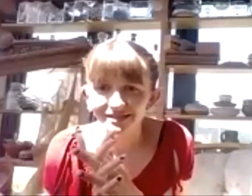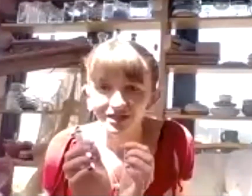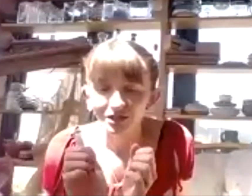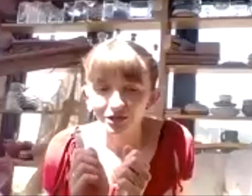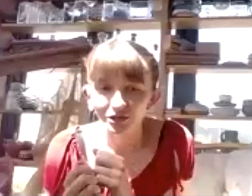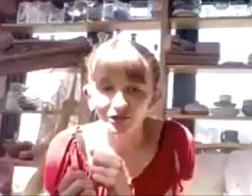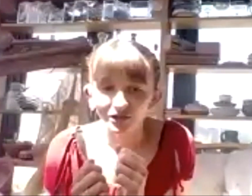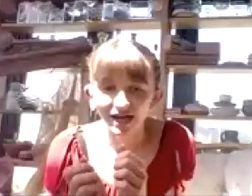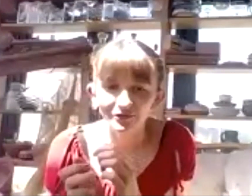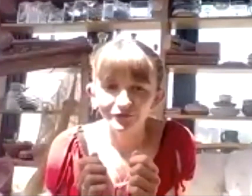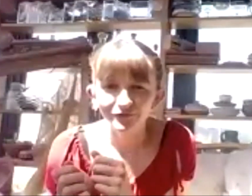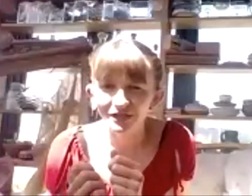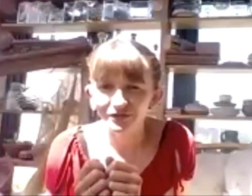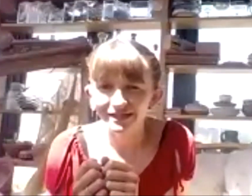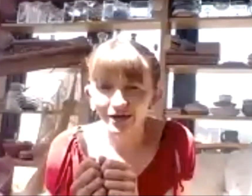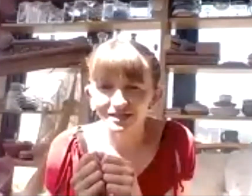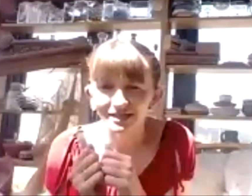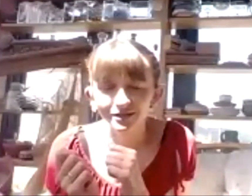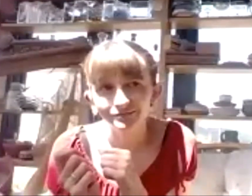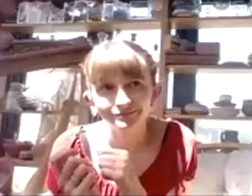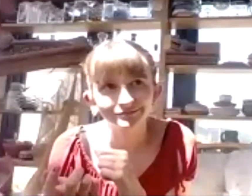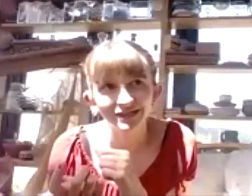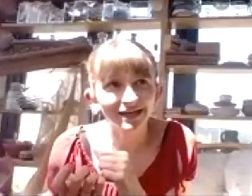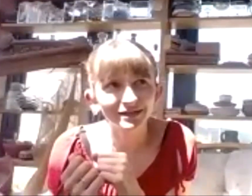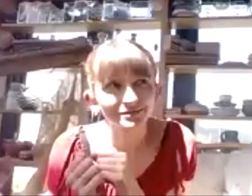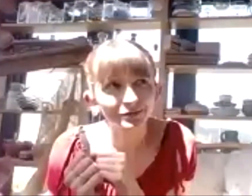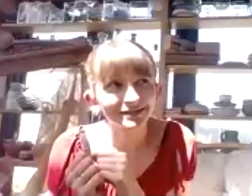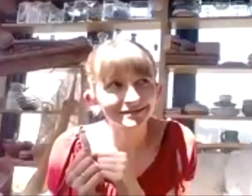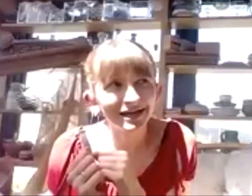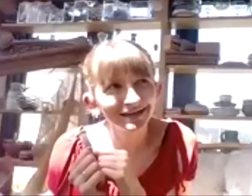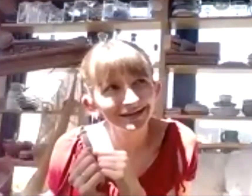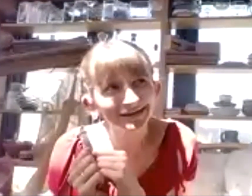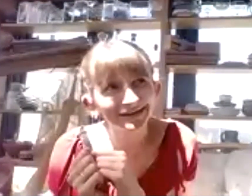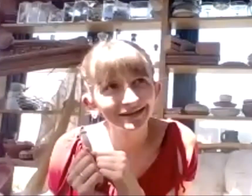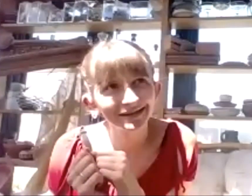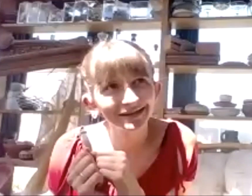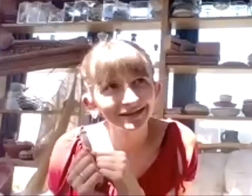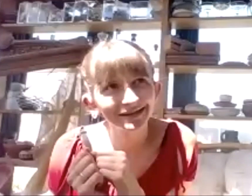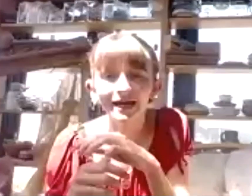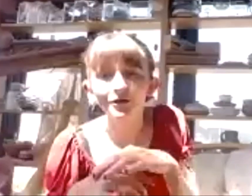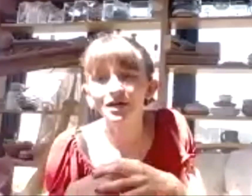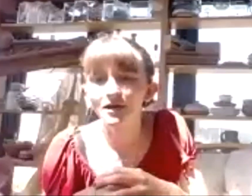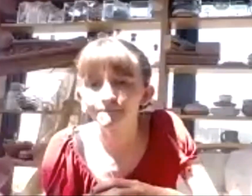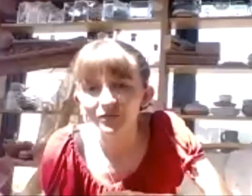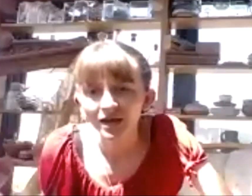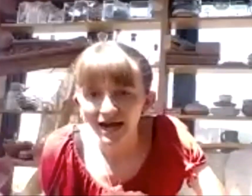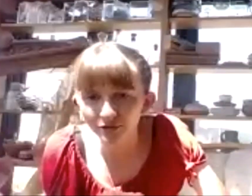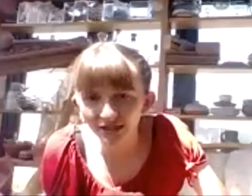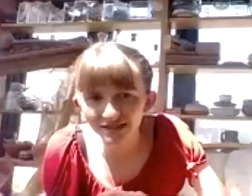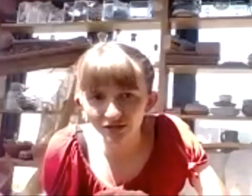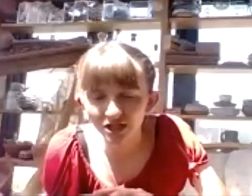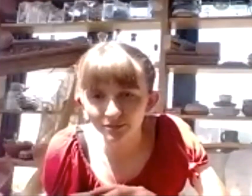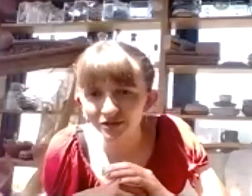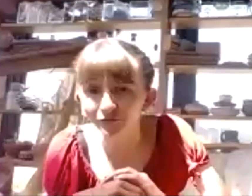is kind of figuring out, how do I explain this? Figuring out